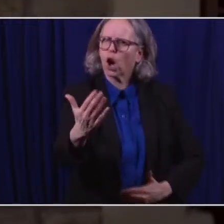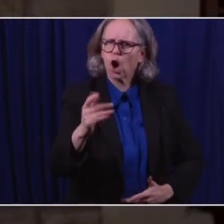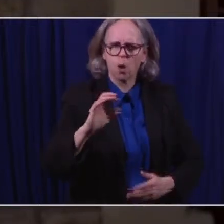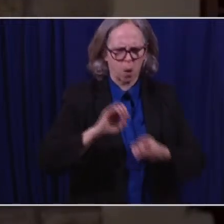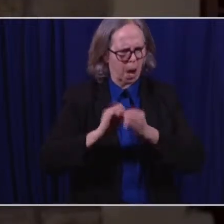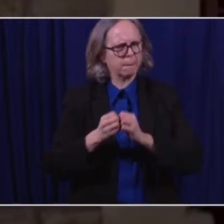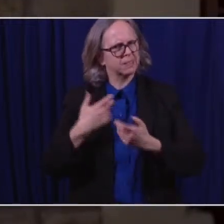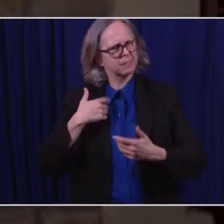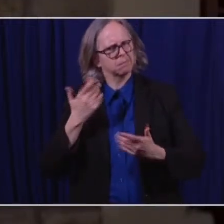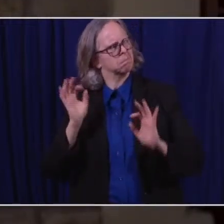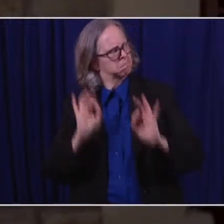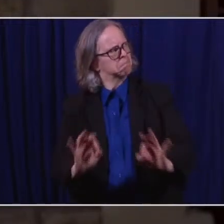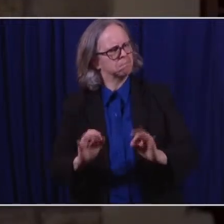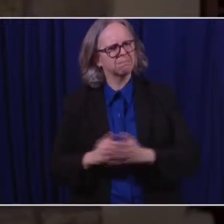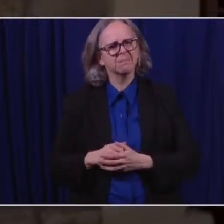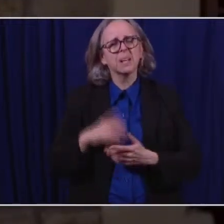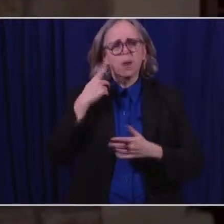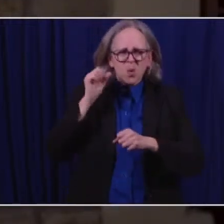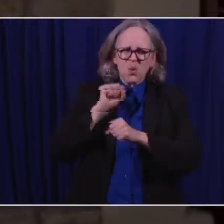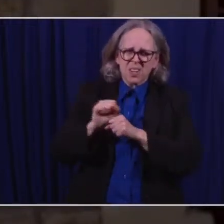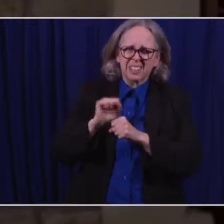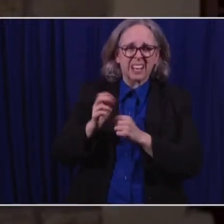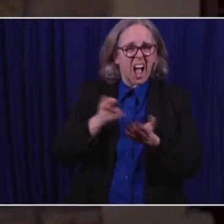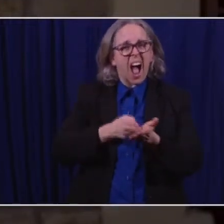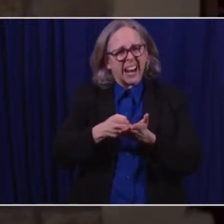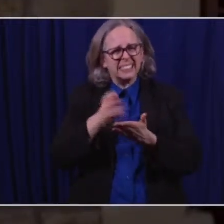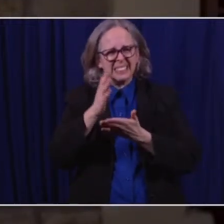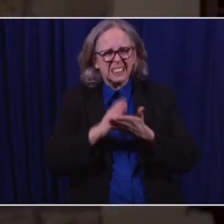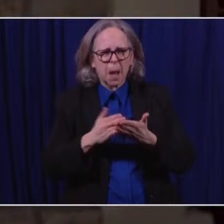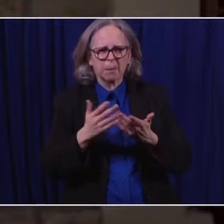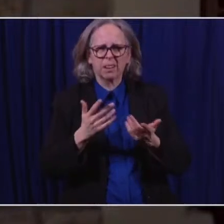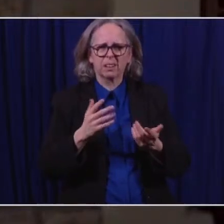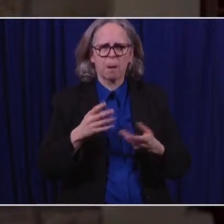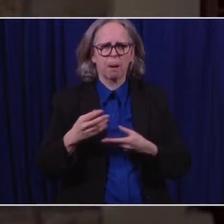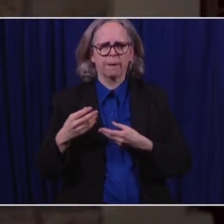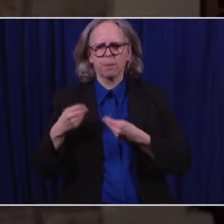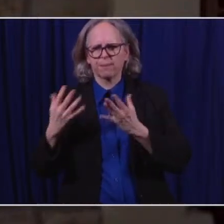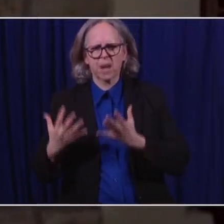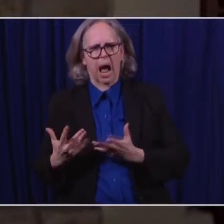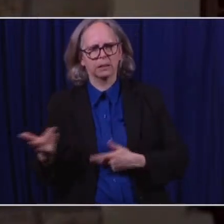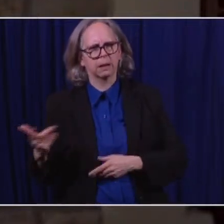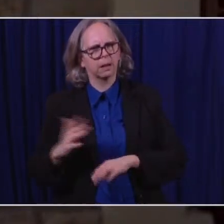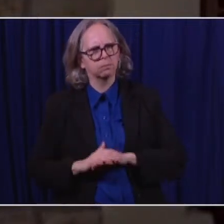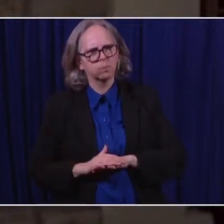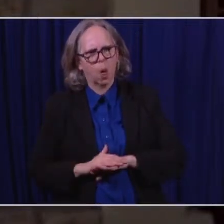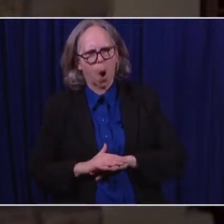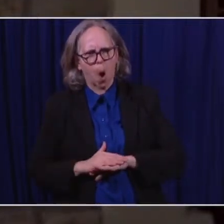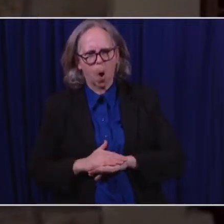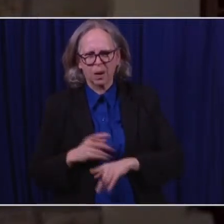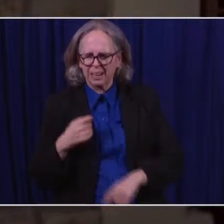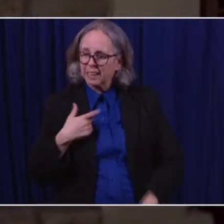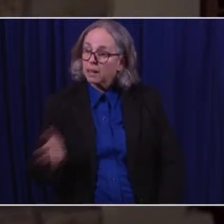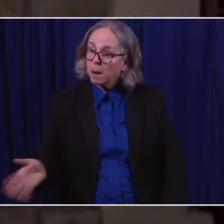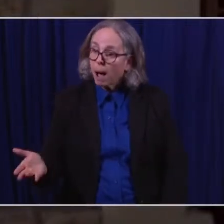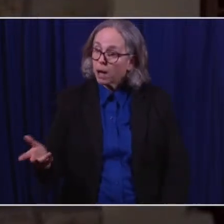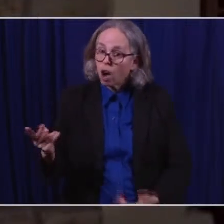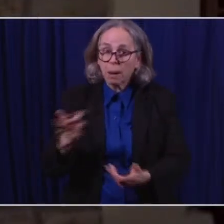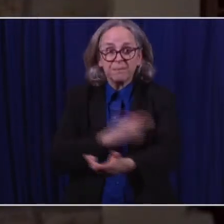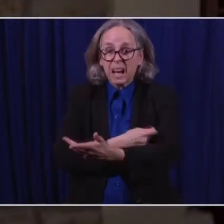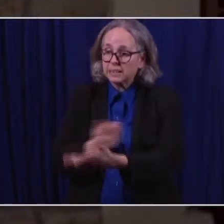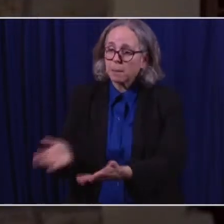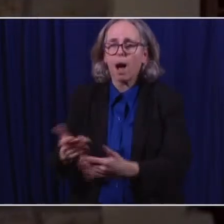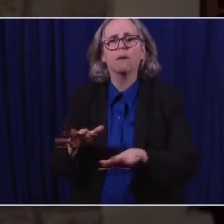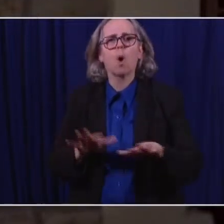that were not moving fast enough. I've got one or two more to call today. Our goal